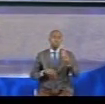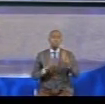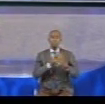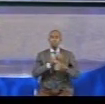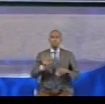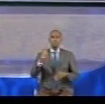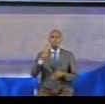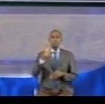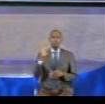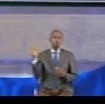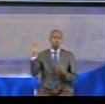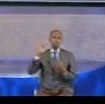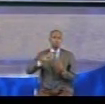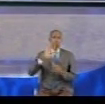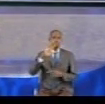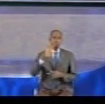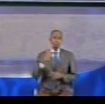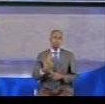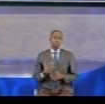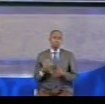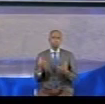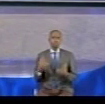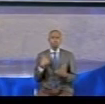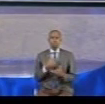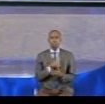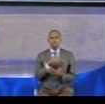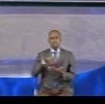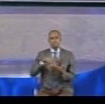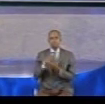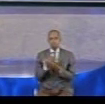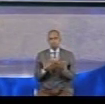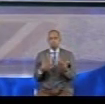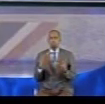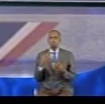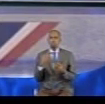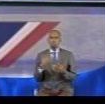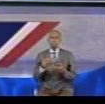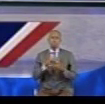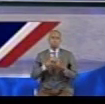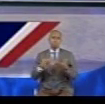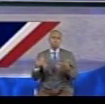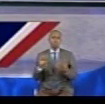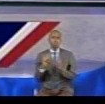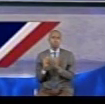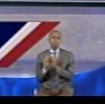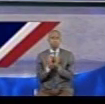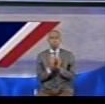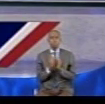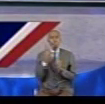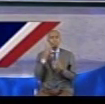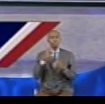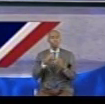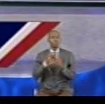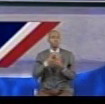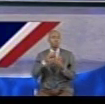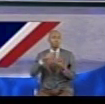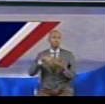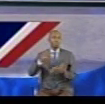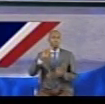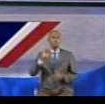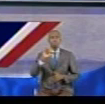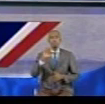56. Let's read some of the verses together. In verse 45, Mark chapter